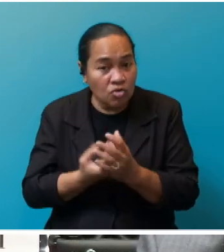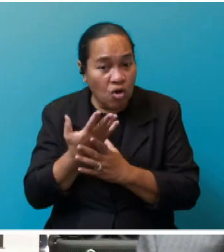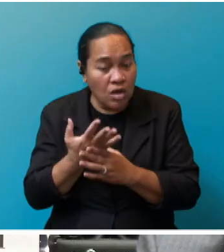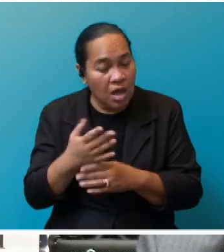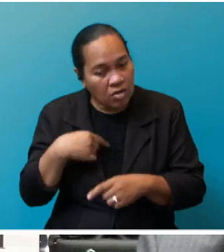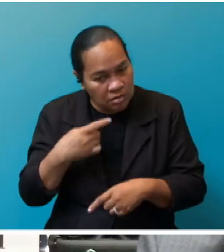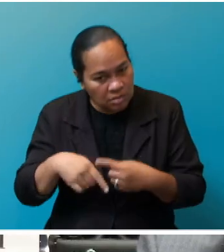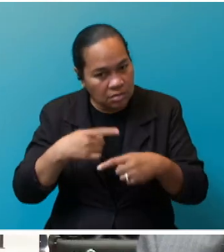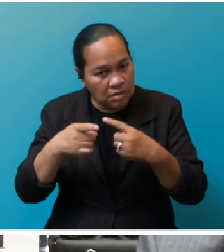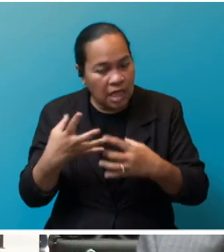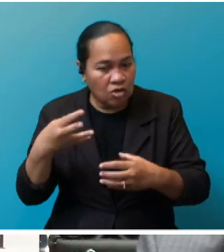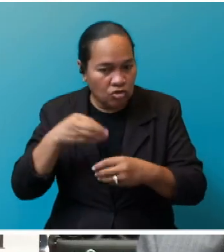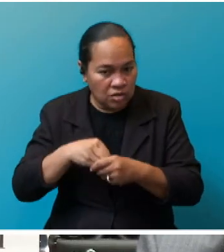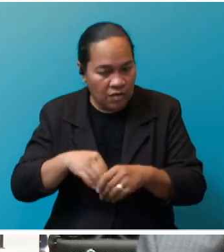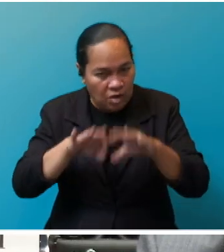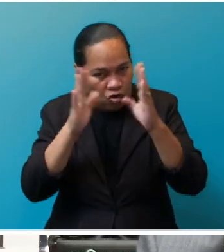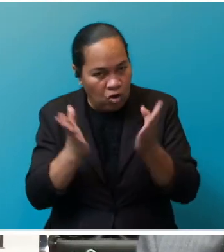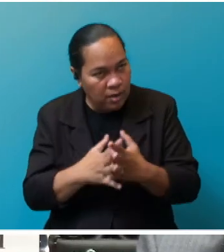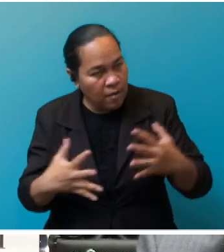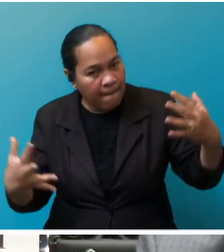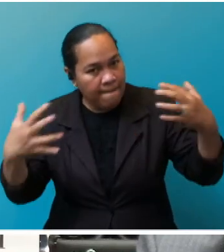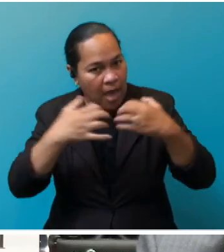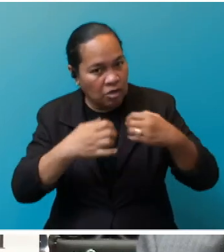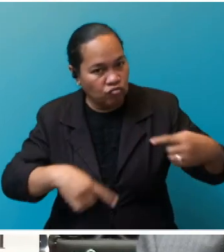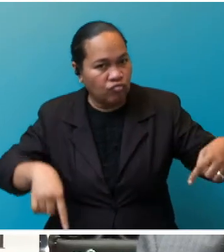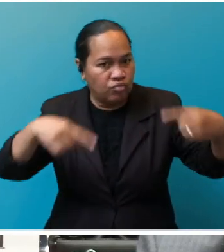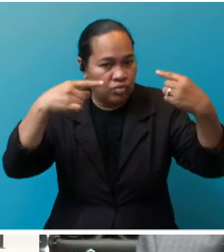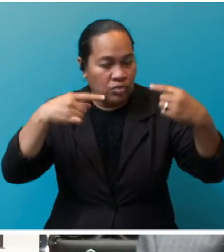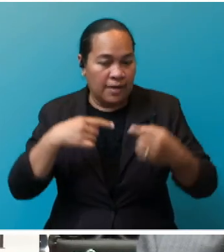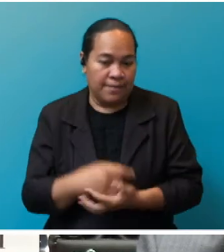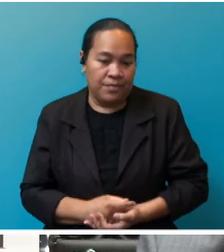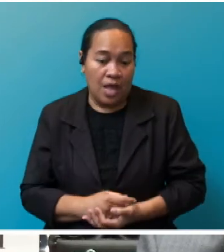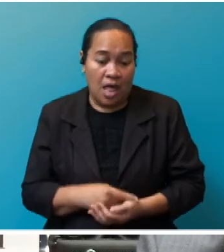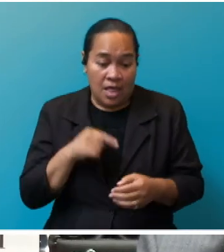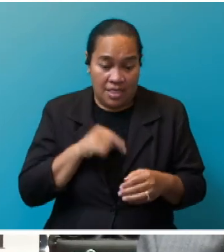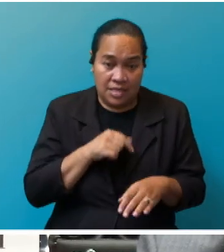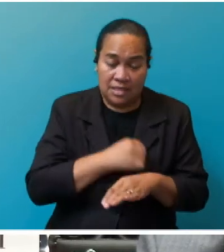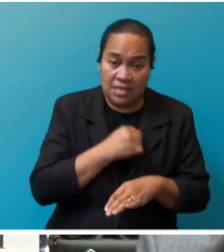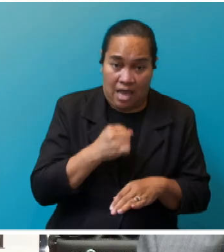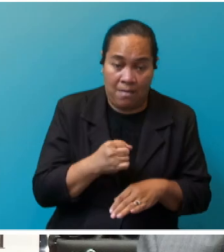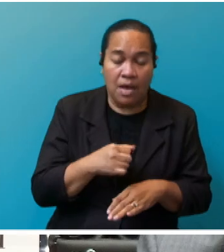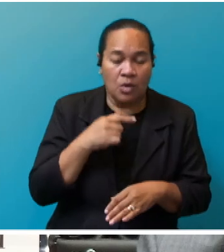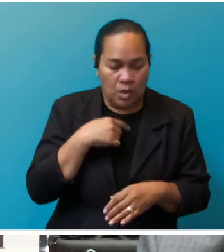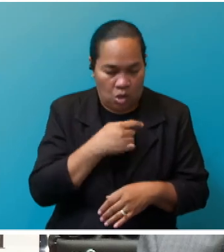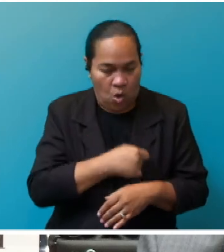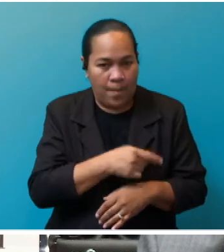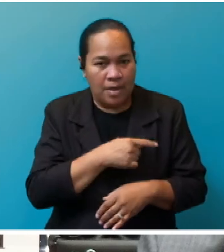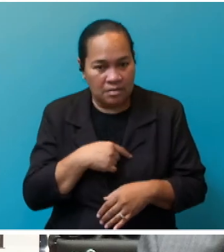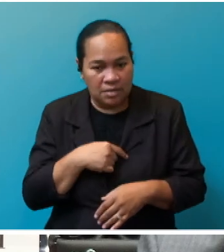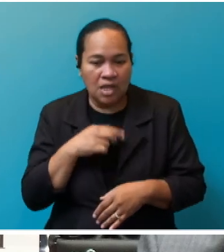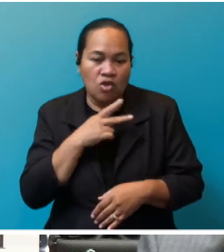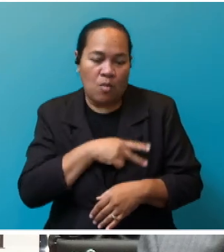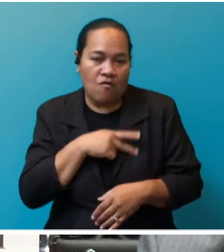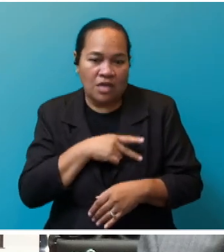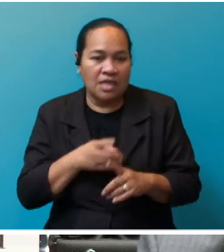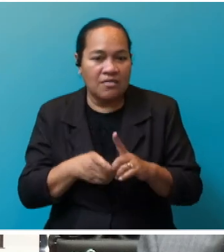sustainable, inclusive, and globally competitive. Mr. Speaker said the coalition government remains deeply committed to the professional development of our